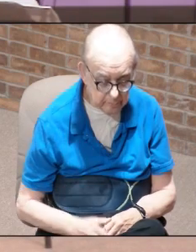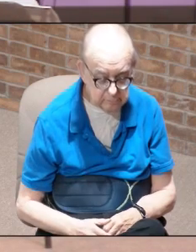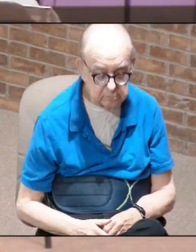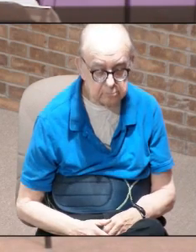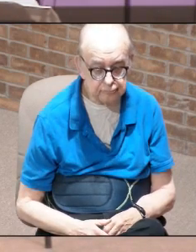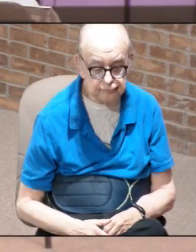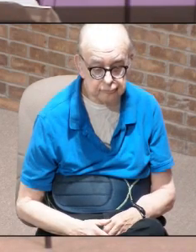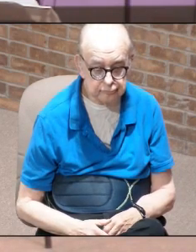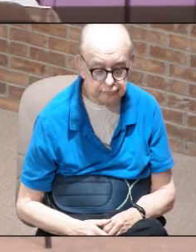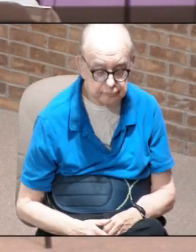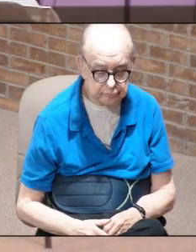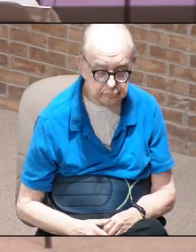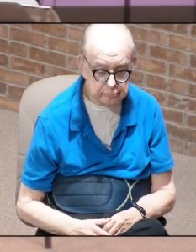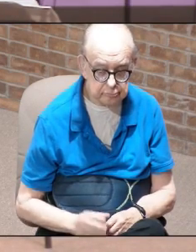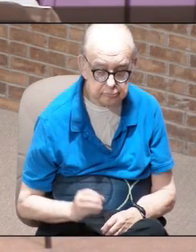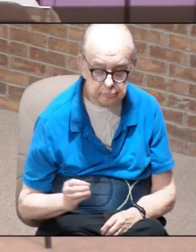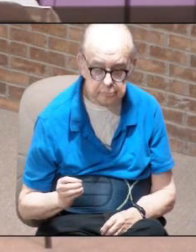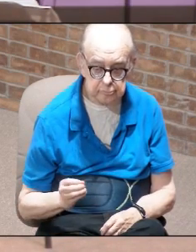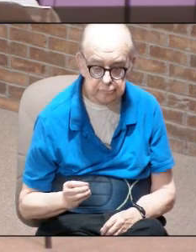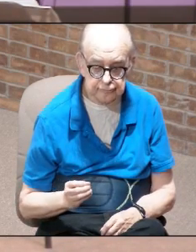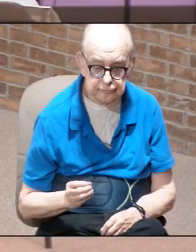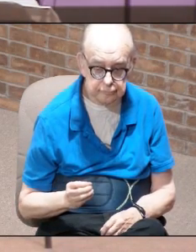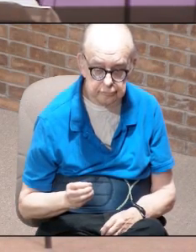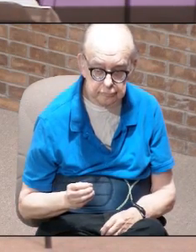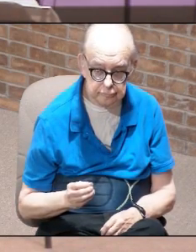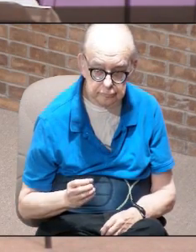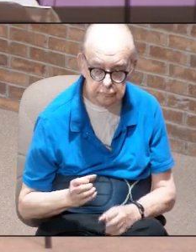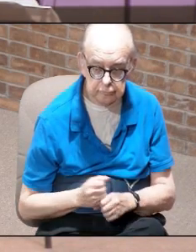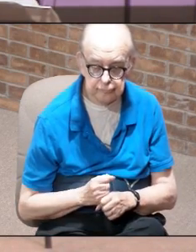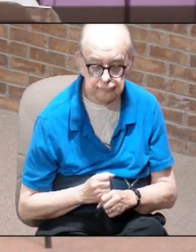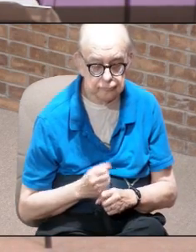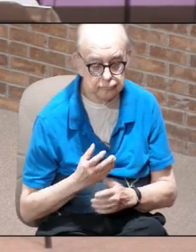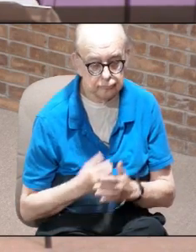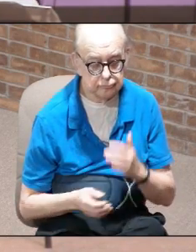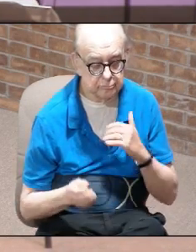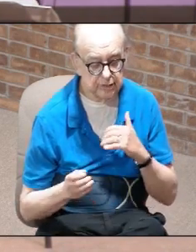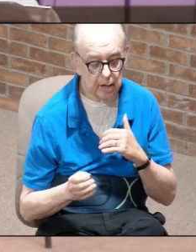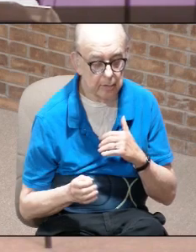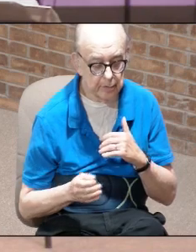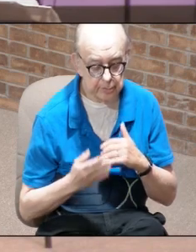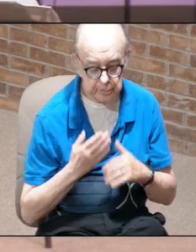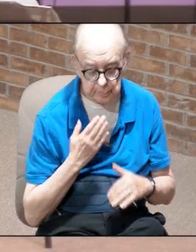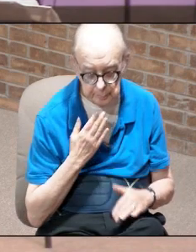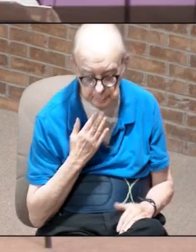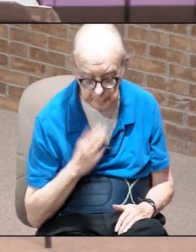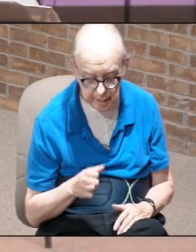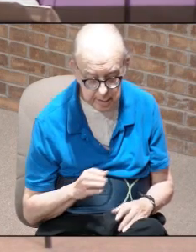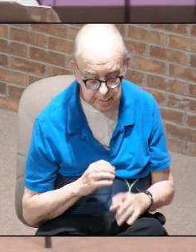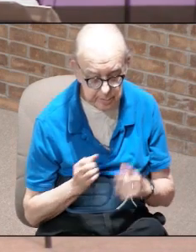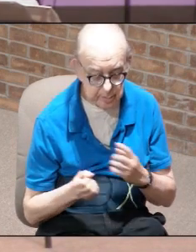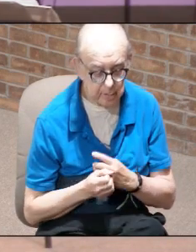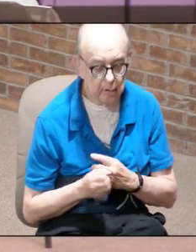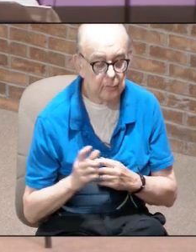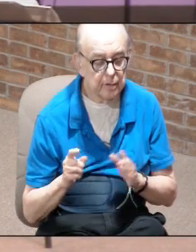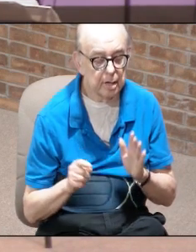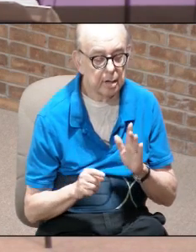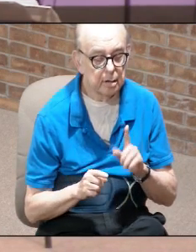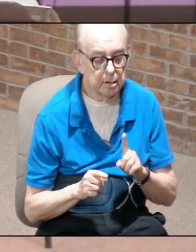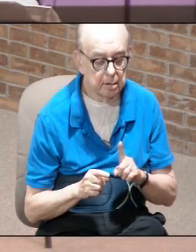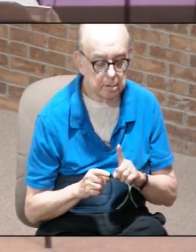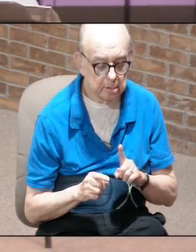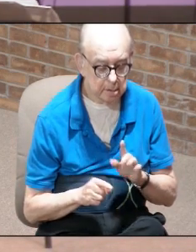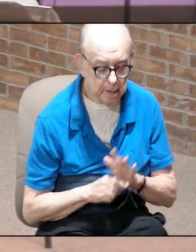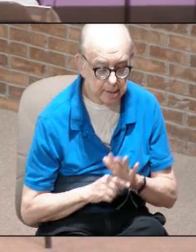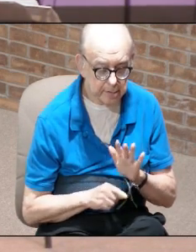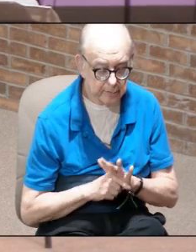Okay? And so I got to get out of this funk of negativity.